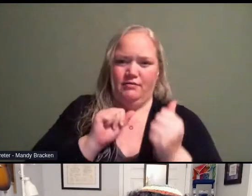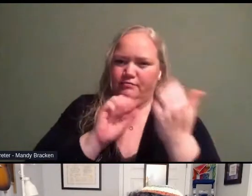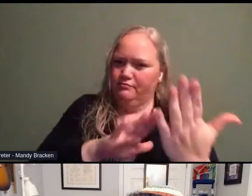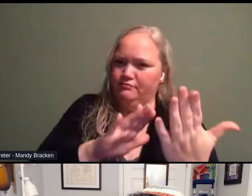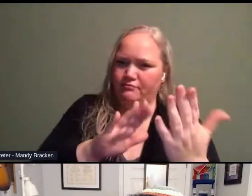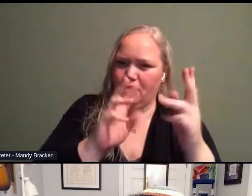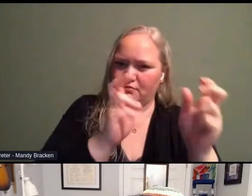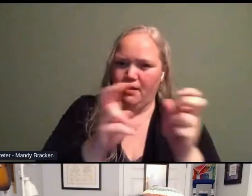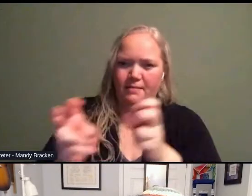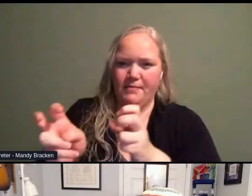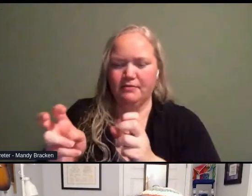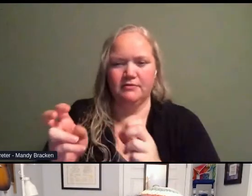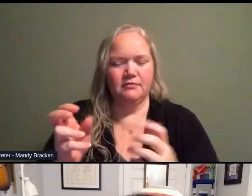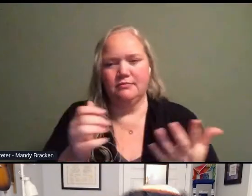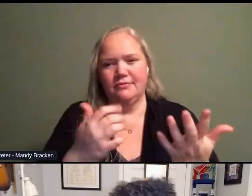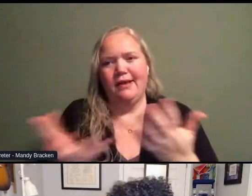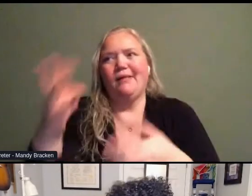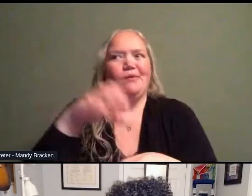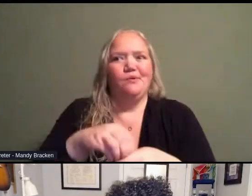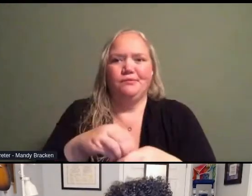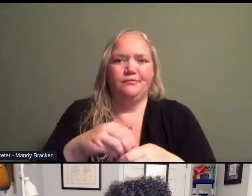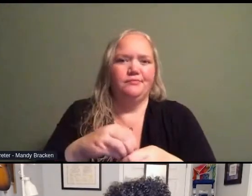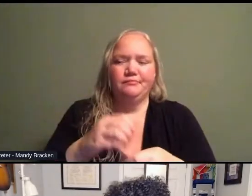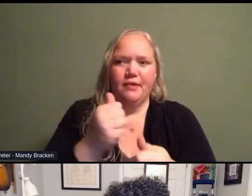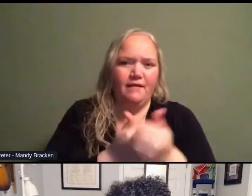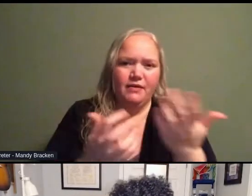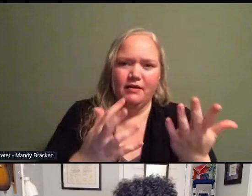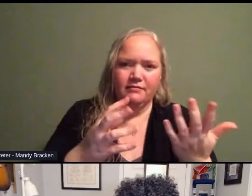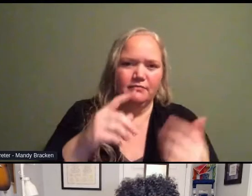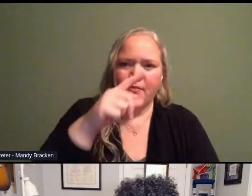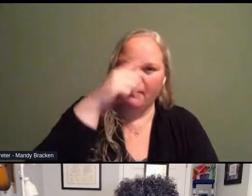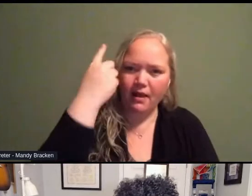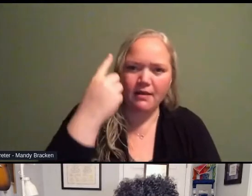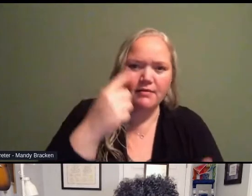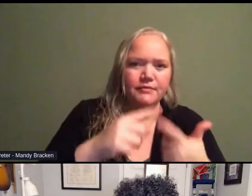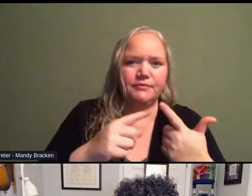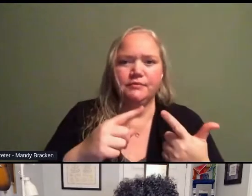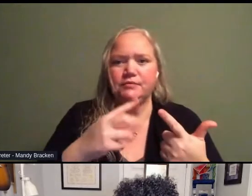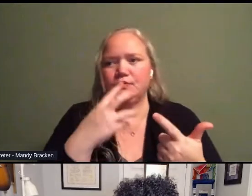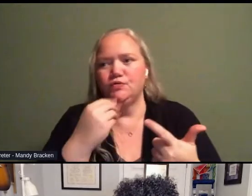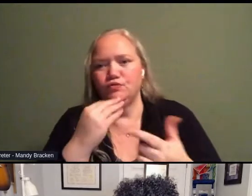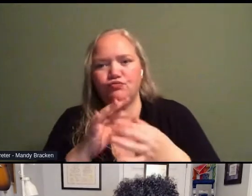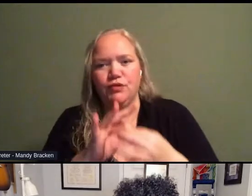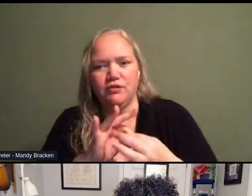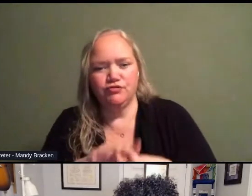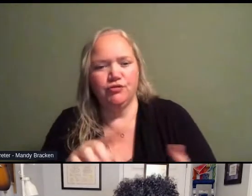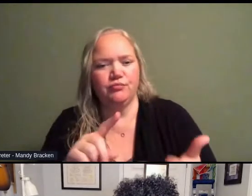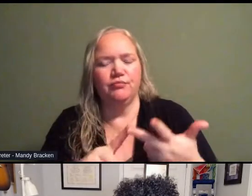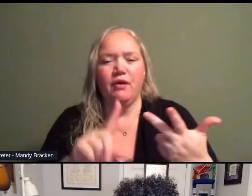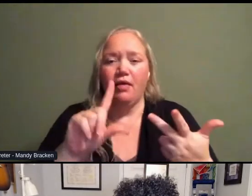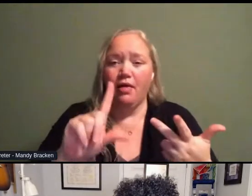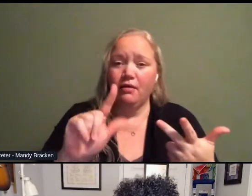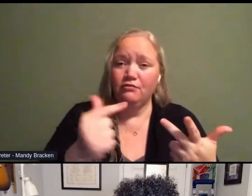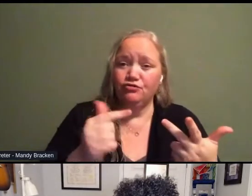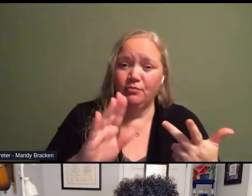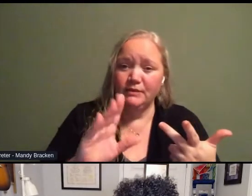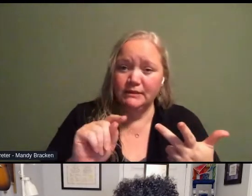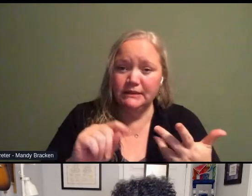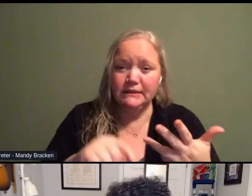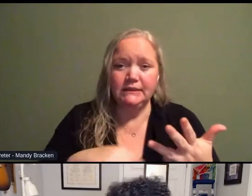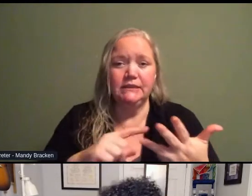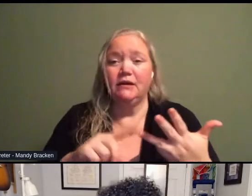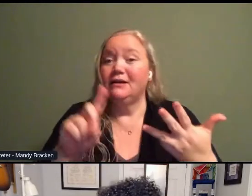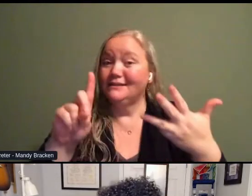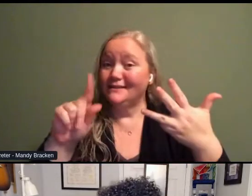issue, from Black Jewish relationships to LGBT to disability issues,